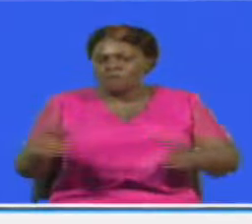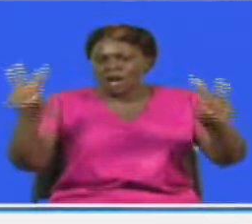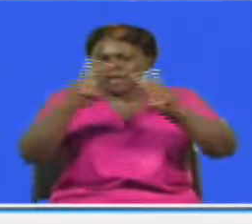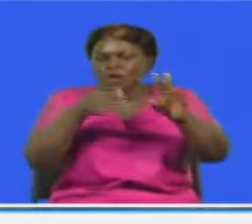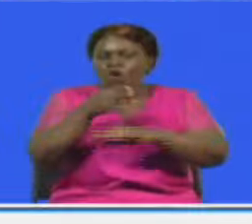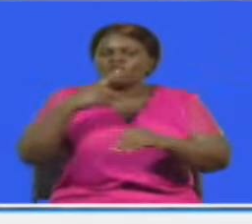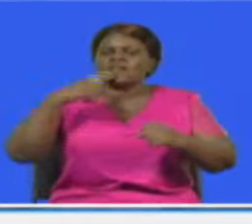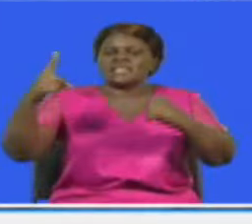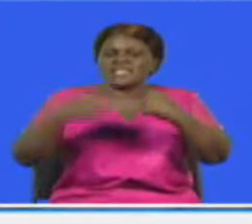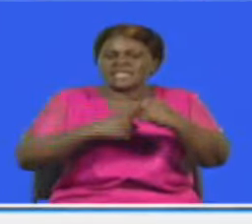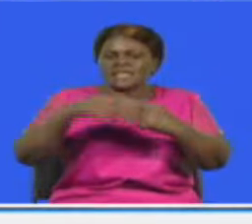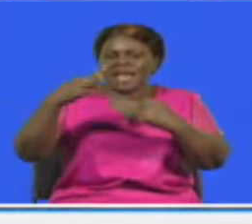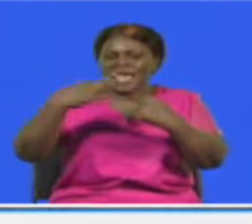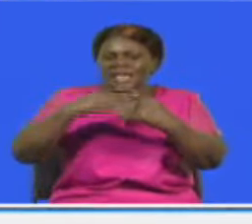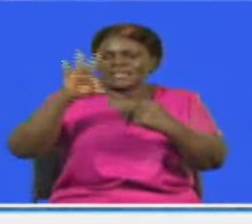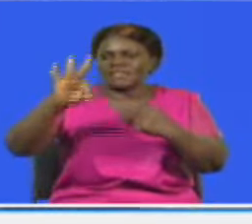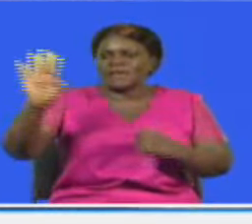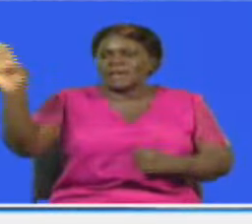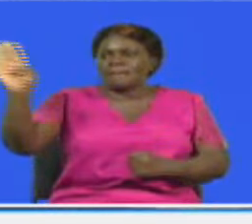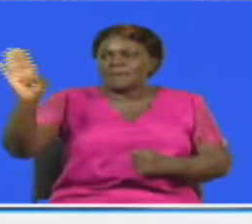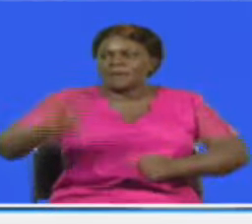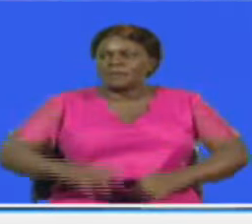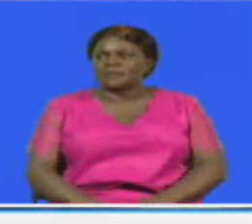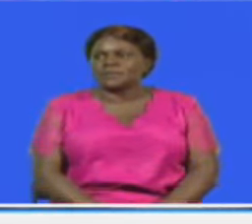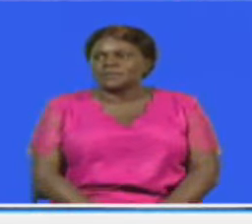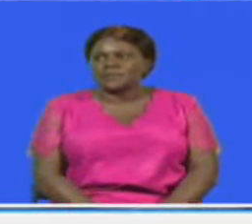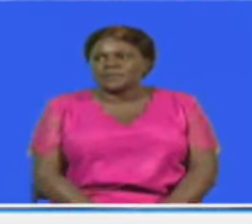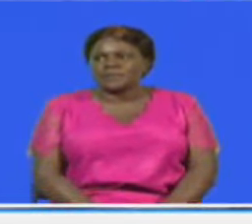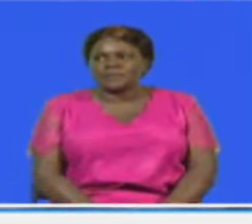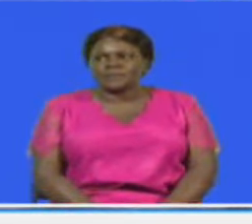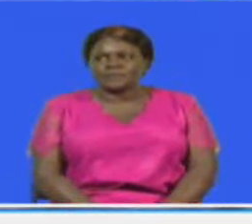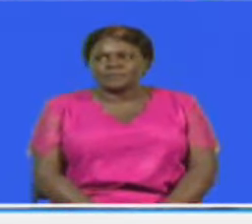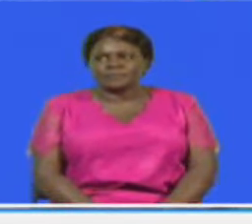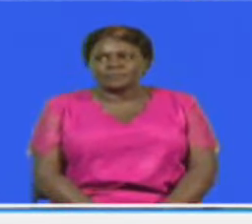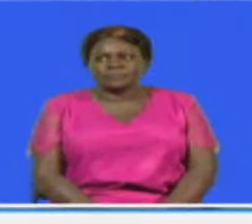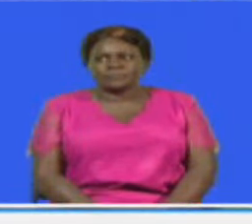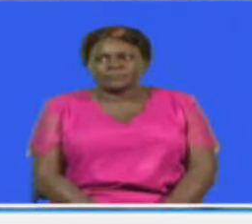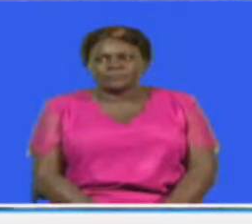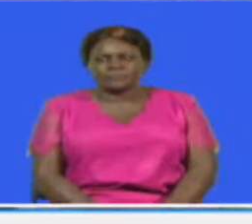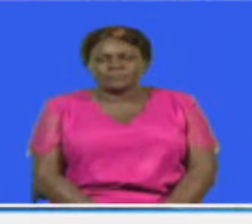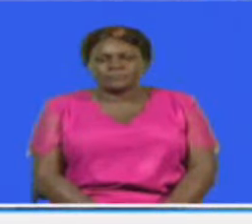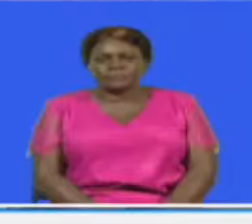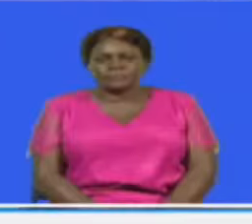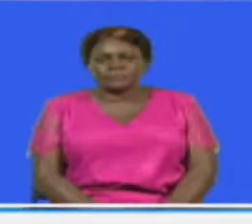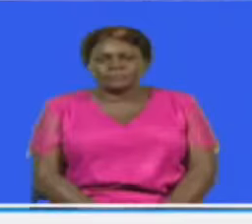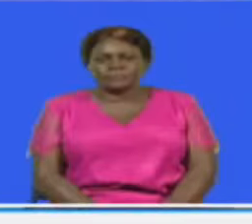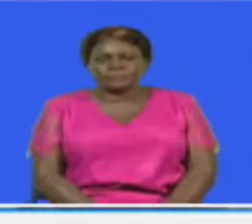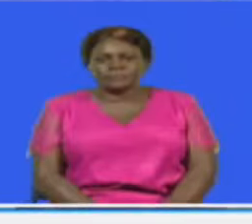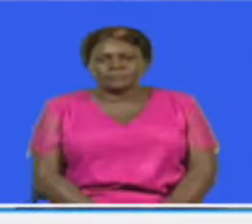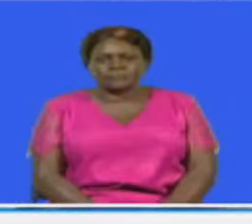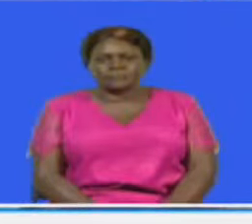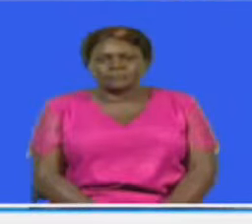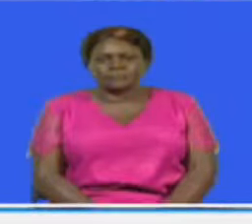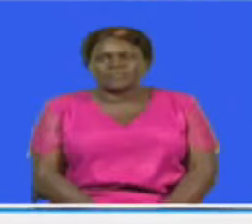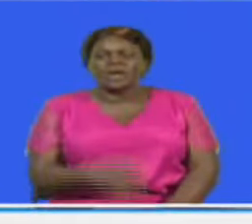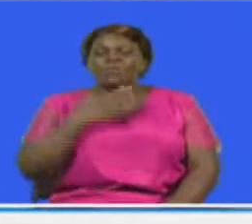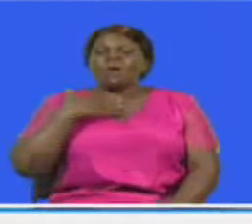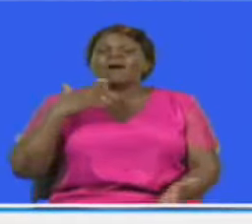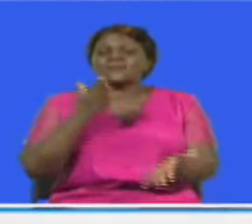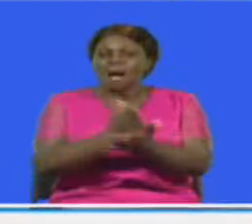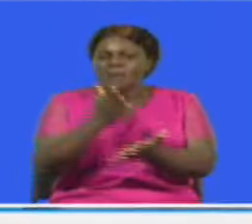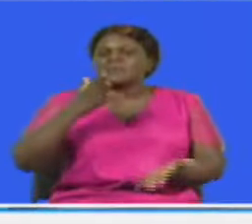over 683 billion shillings. Tunataka haki yetu. Tunataka haki yetu. Shanda must go. Tunataka kututoa